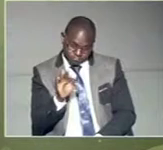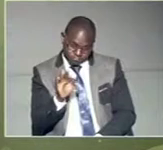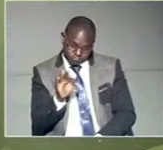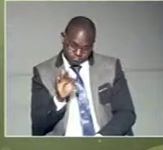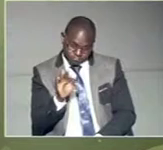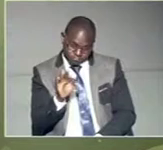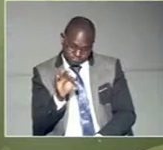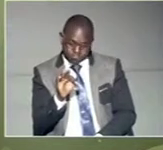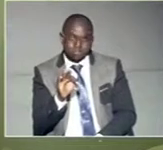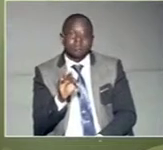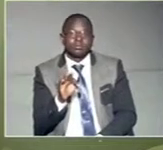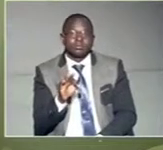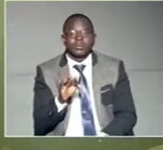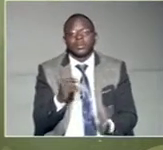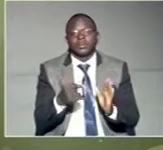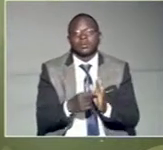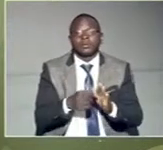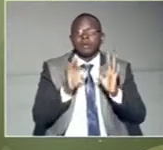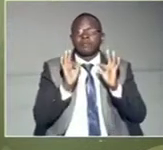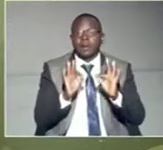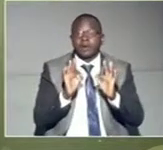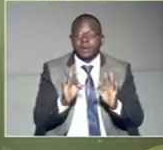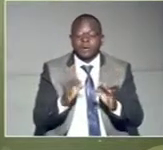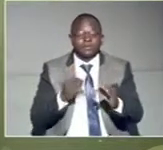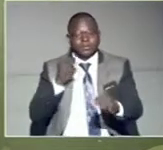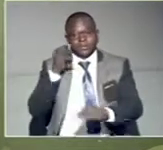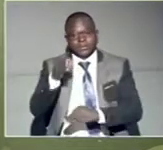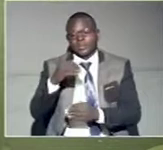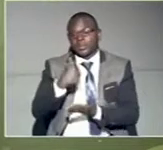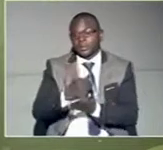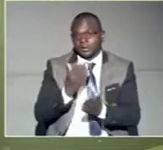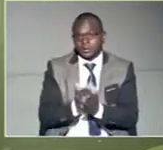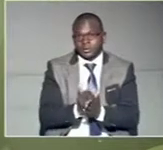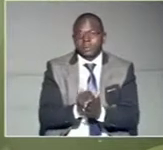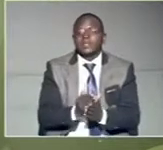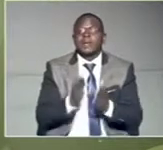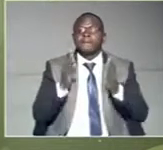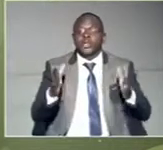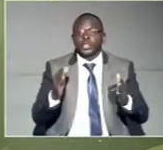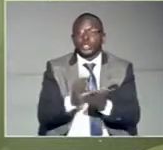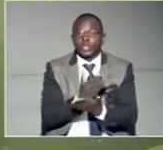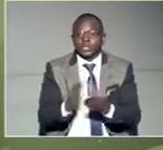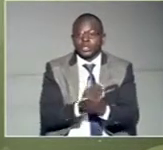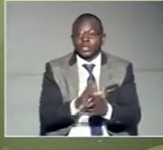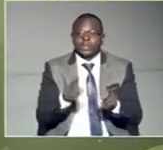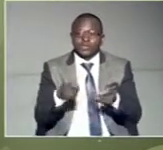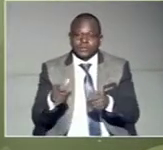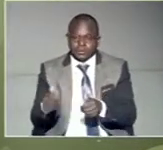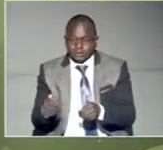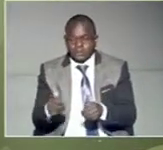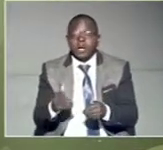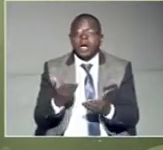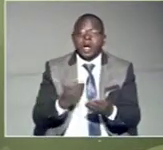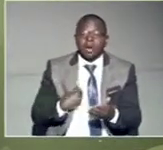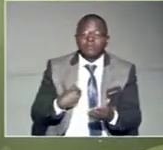picked up with ratings indicating a bright future. Now, one sector that is taking a lion's share is journalism, that currently has